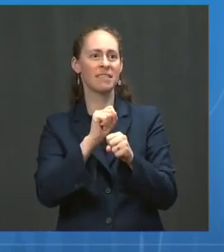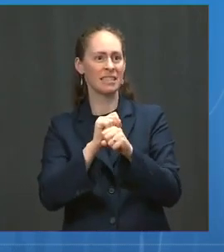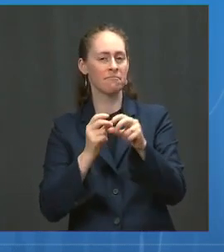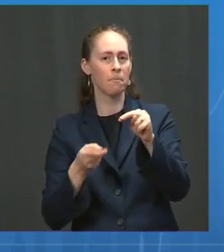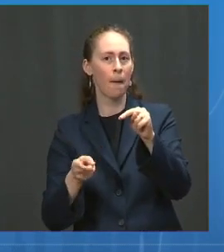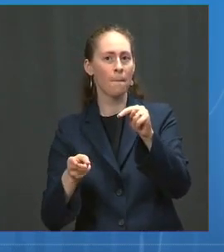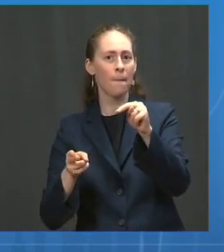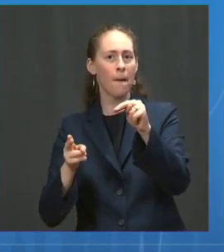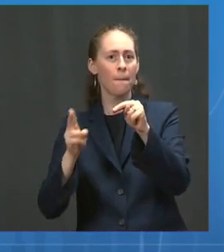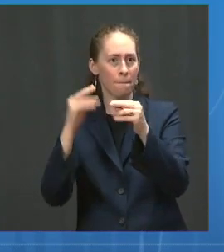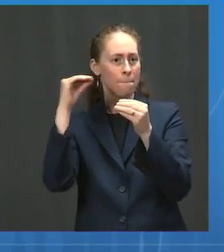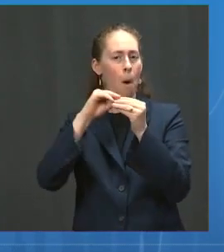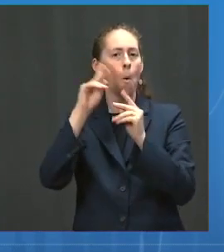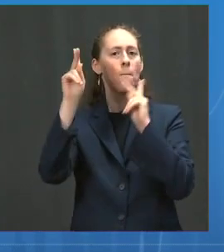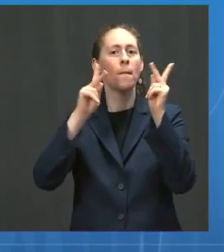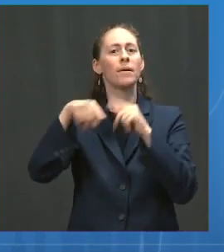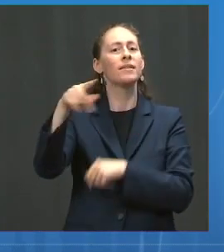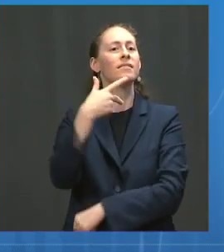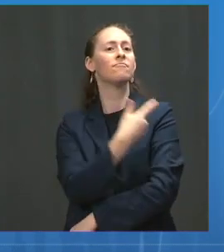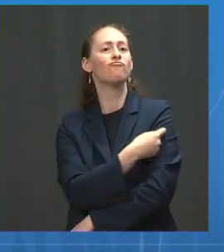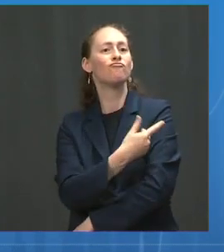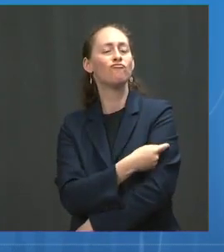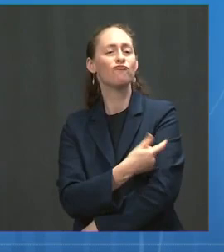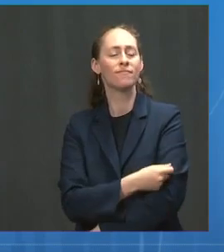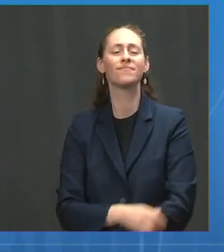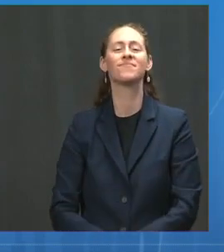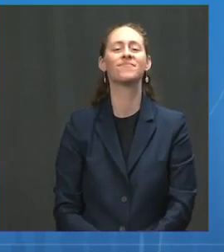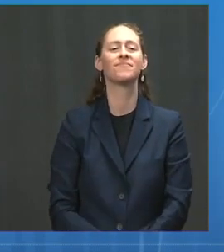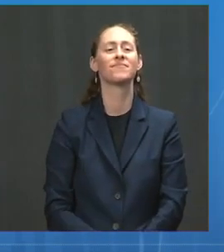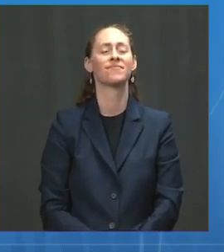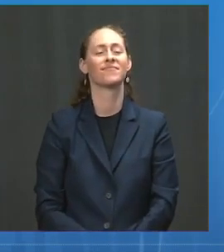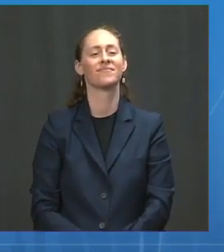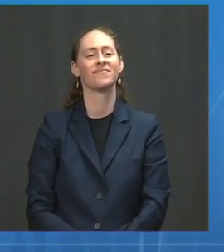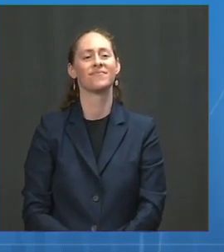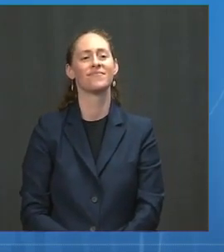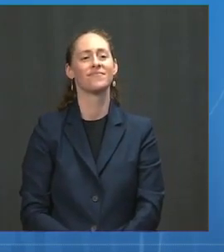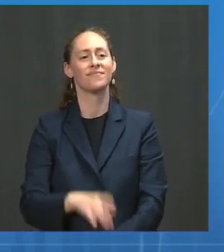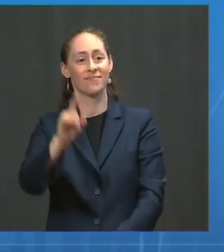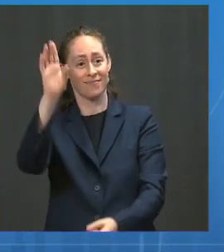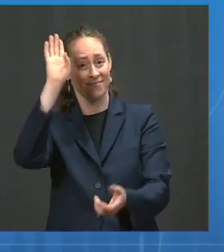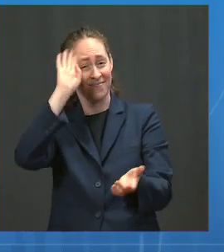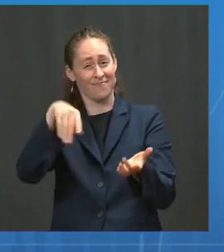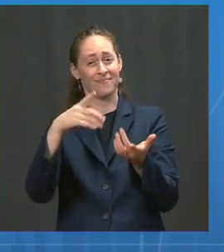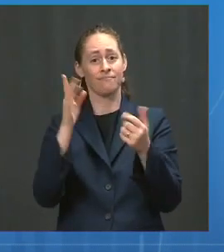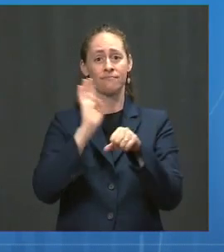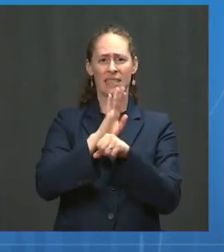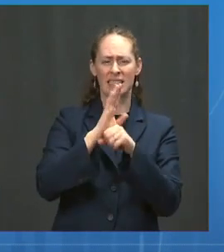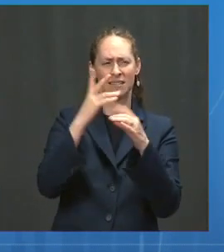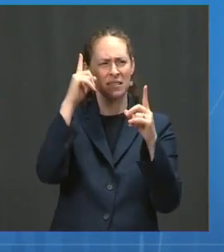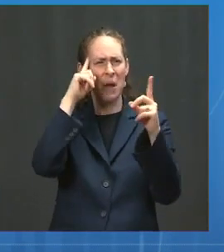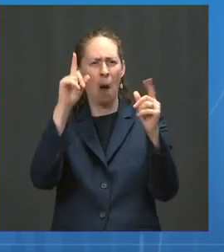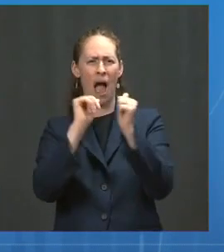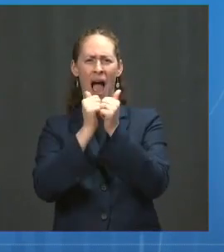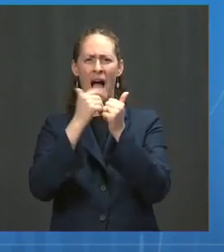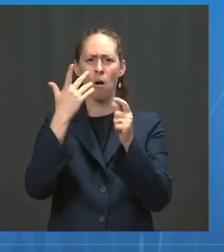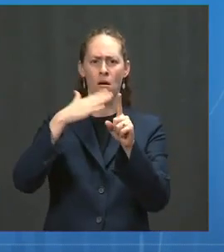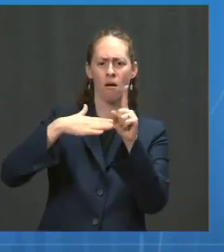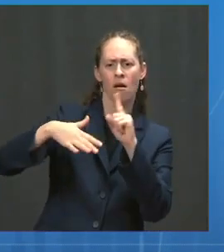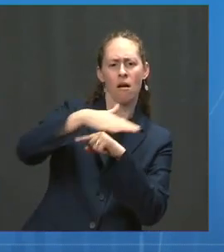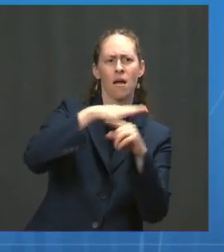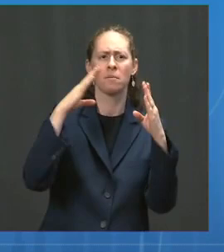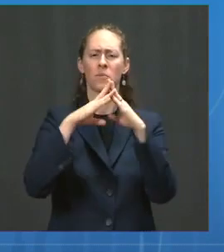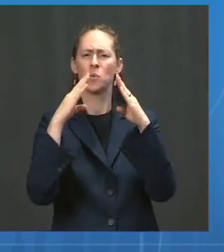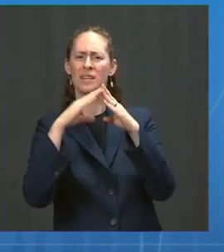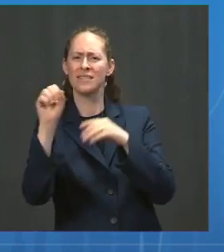Businesses know vaccinations are a way to keep their workers and customers safe and to keep their doors open.